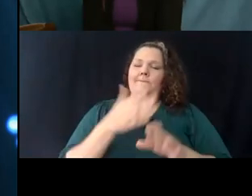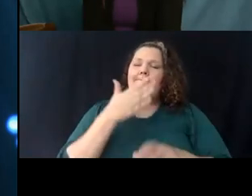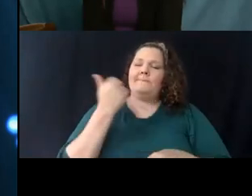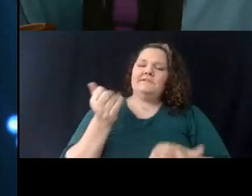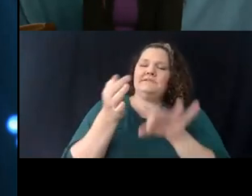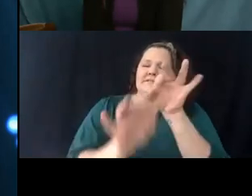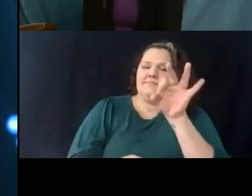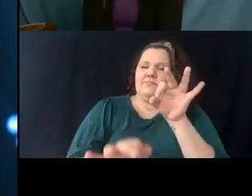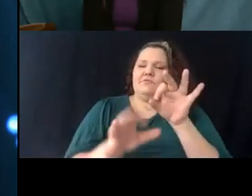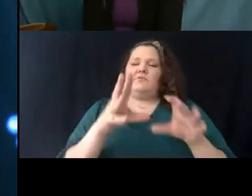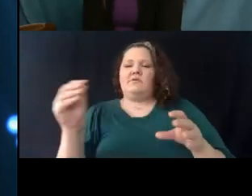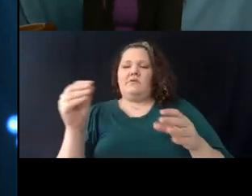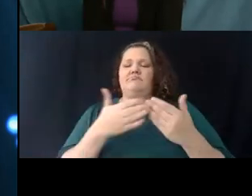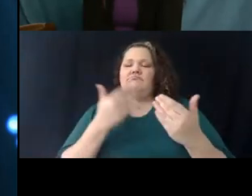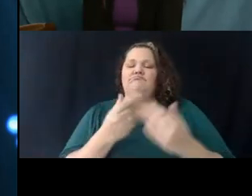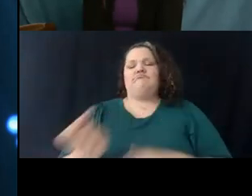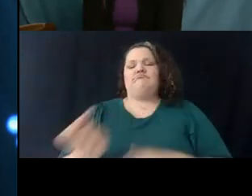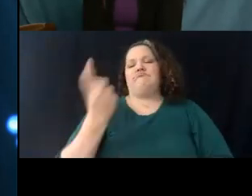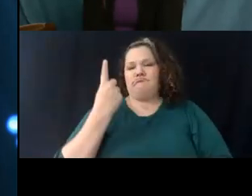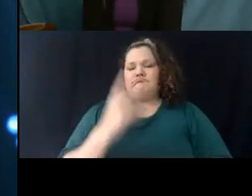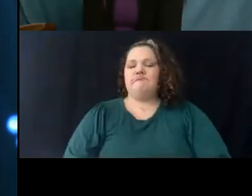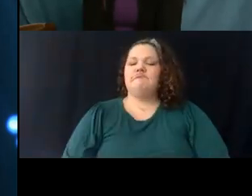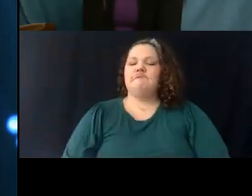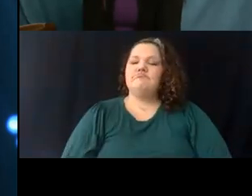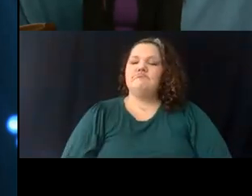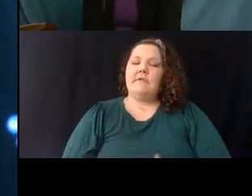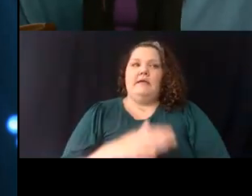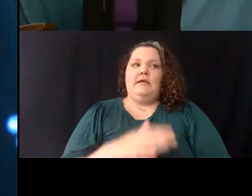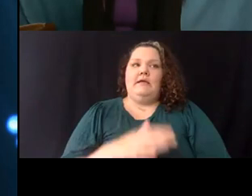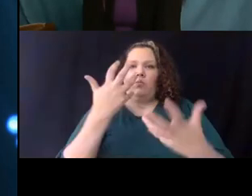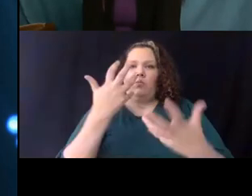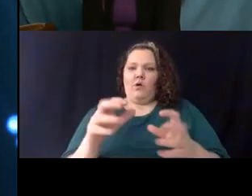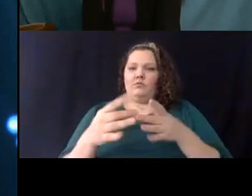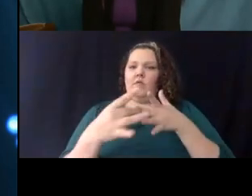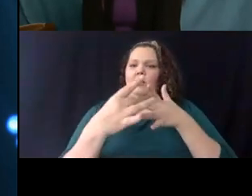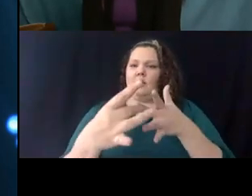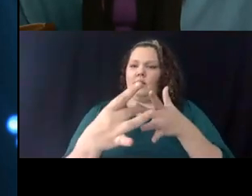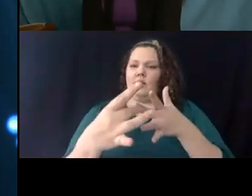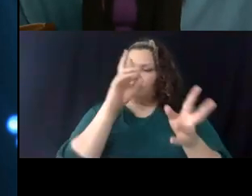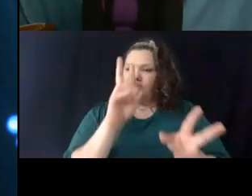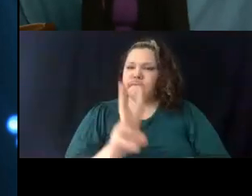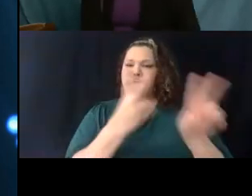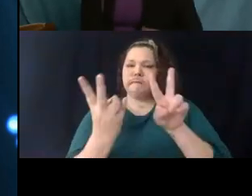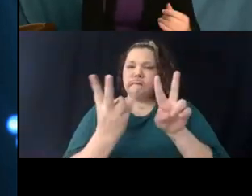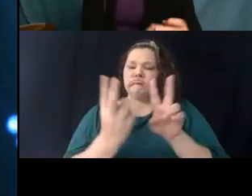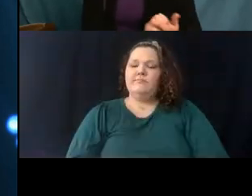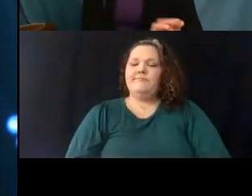And in which case, language that is very simple and to the point can be much more beneficial for that type of audience than language